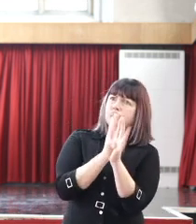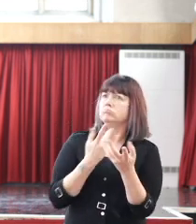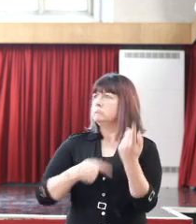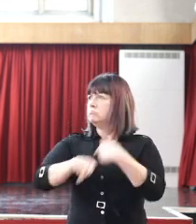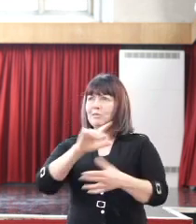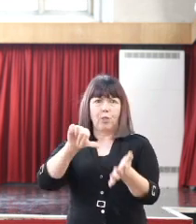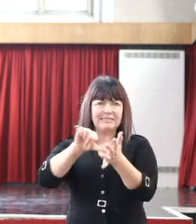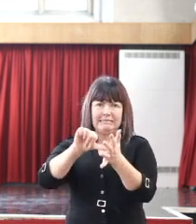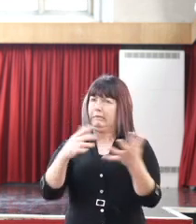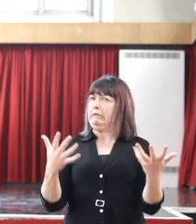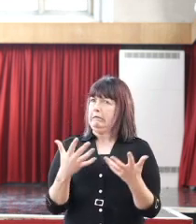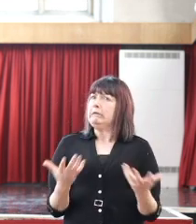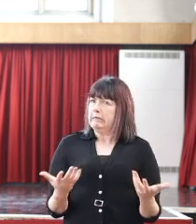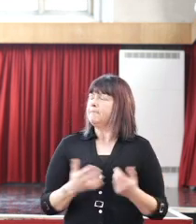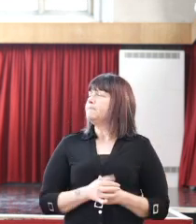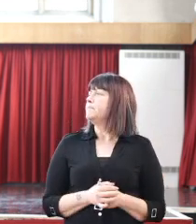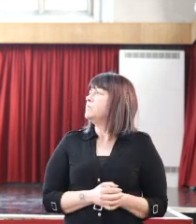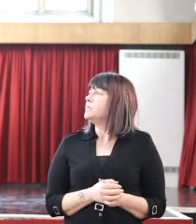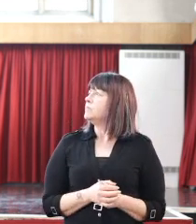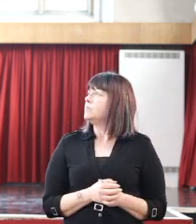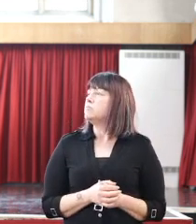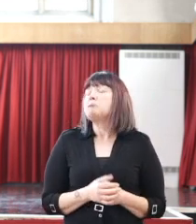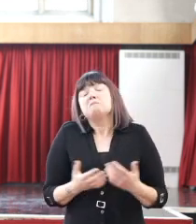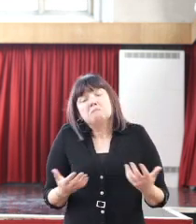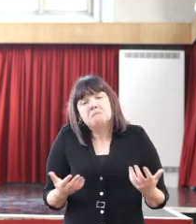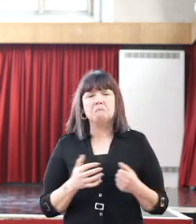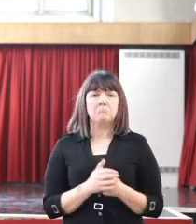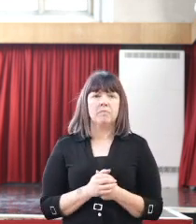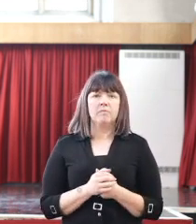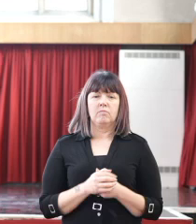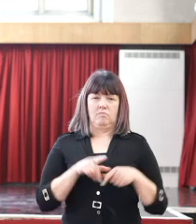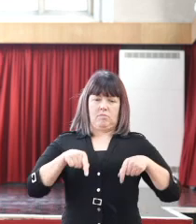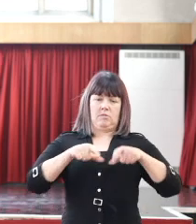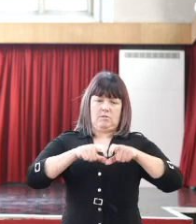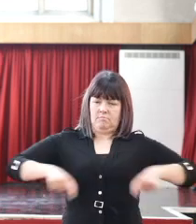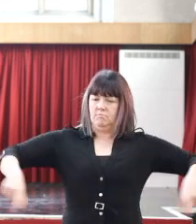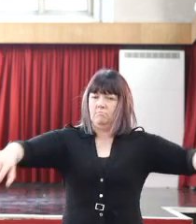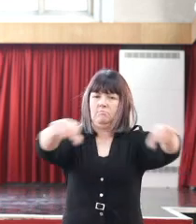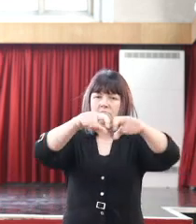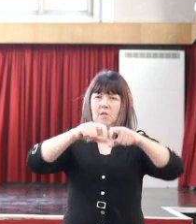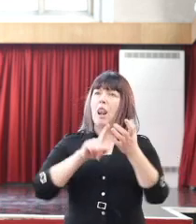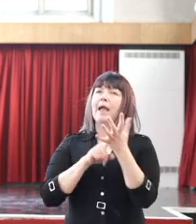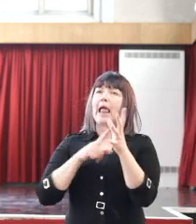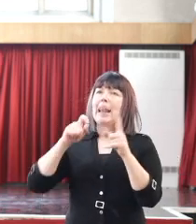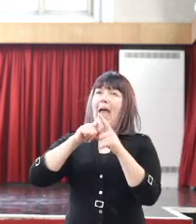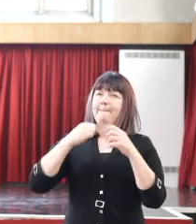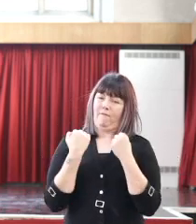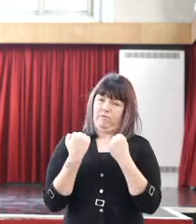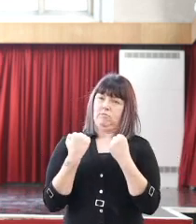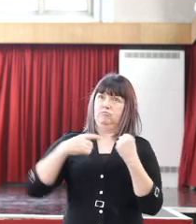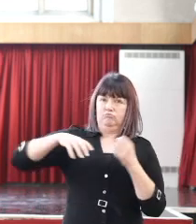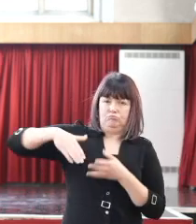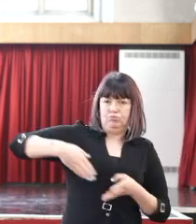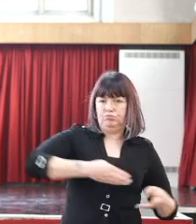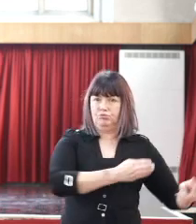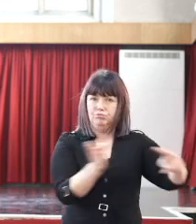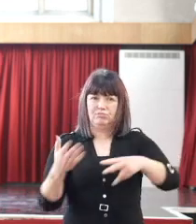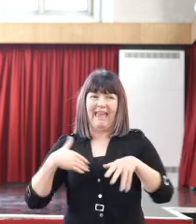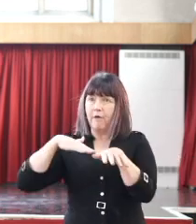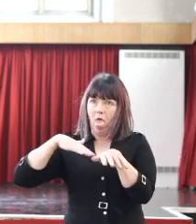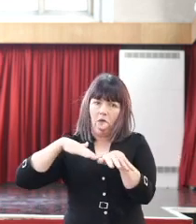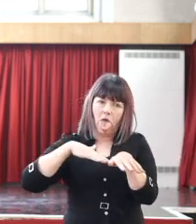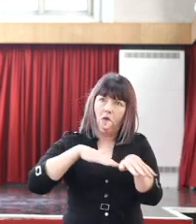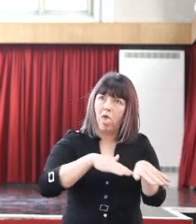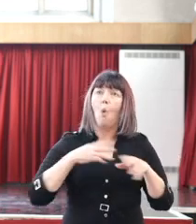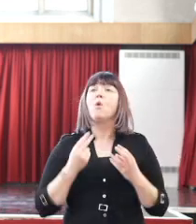and even we've looked at how long it takes to do a lap of the inner ring road and use that as a measure to see how congested the city centre